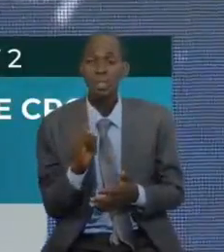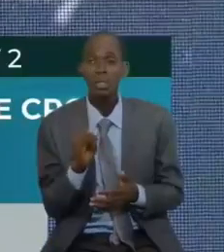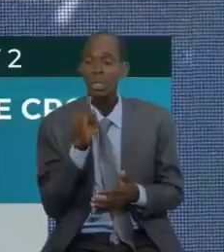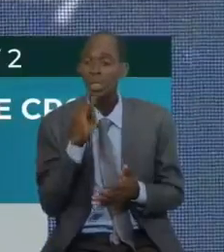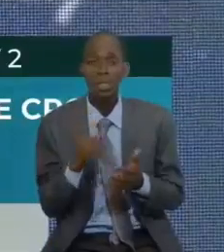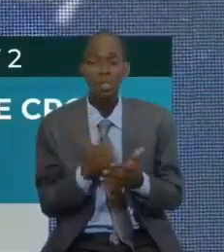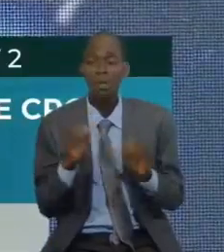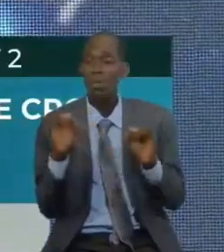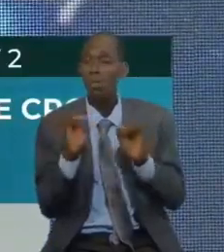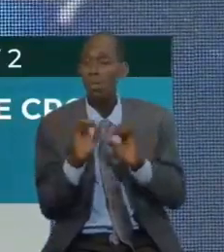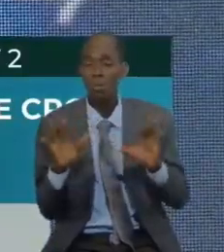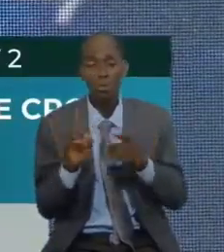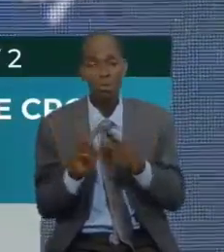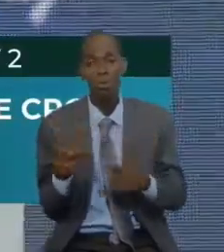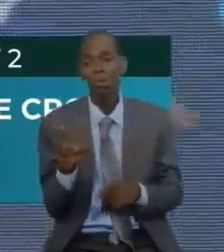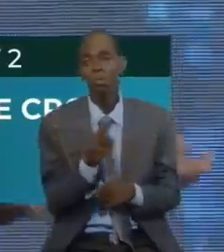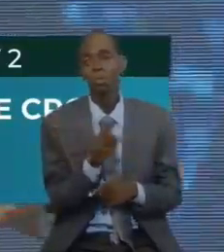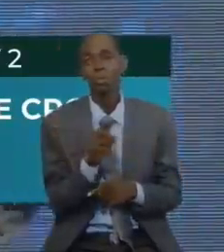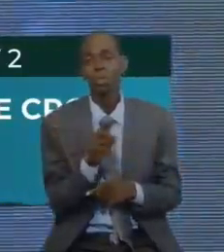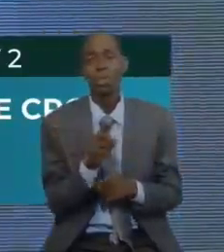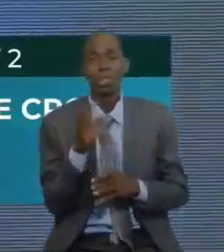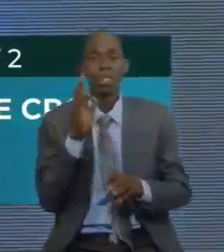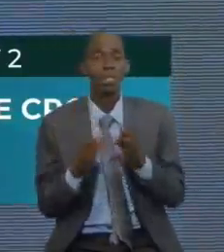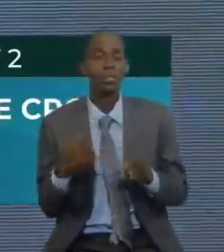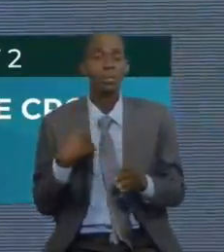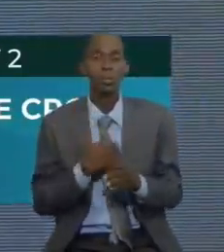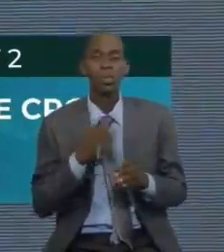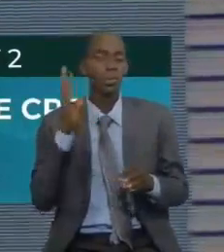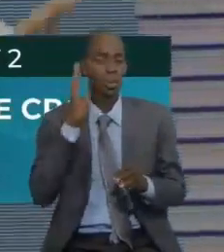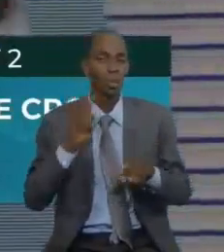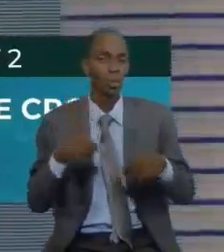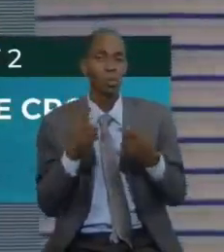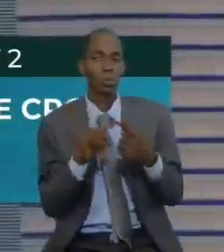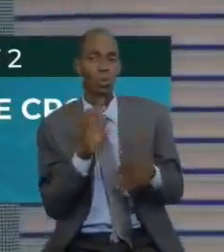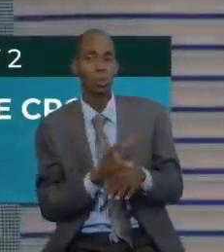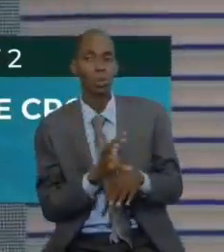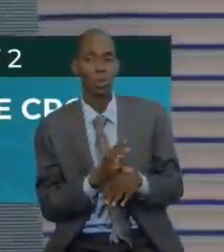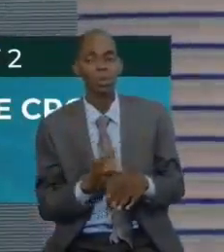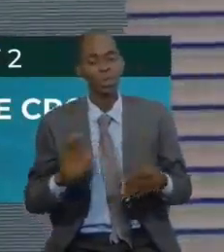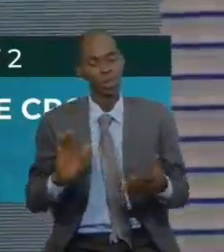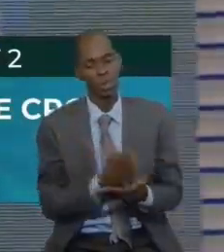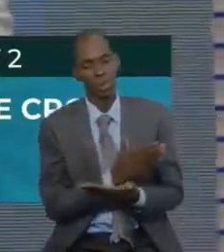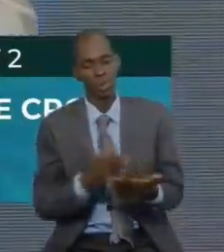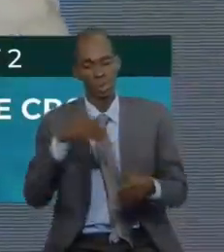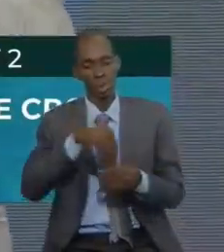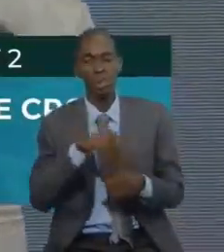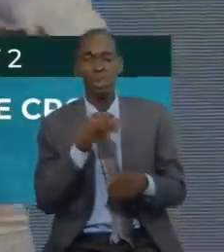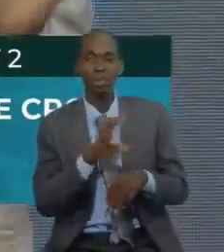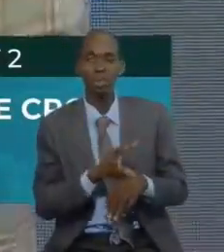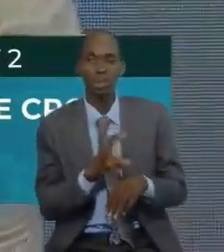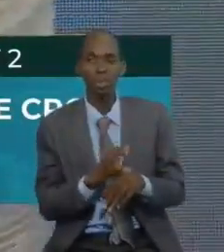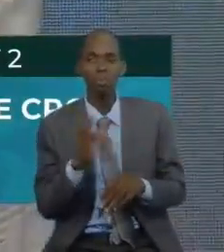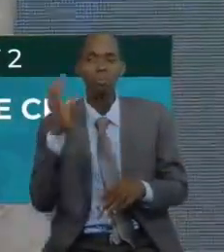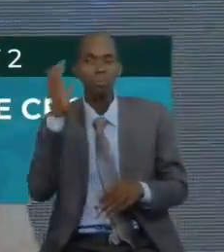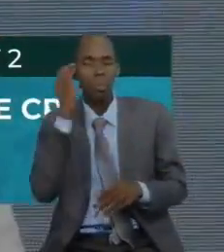Is it nothing to you? We go to church. We sing in church. We hear